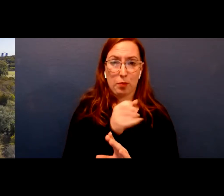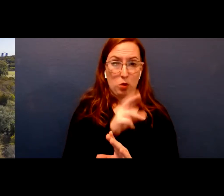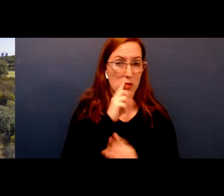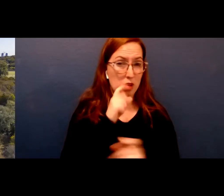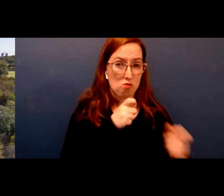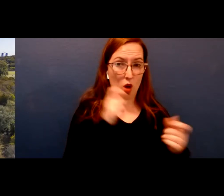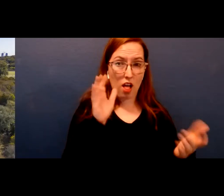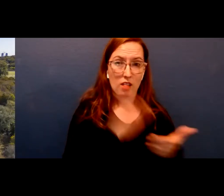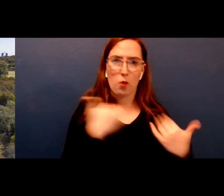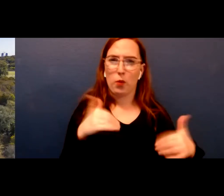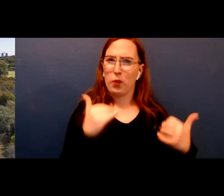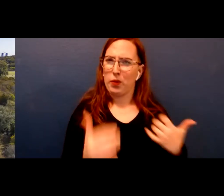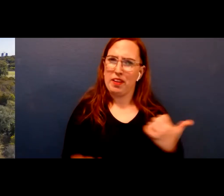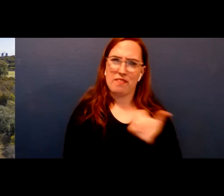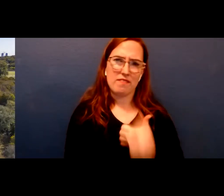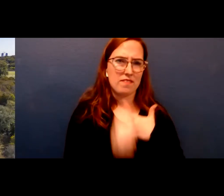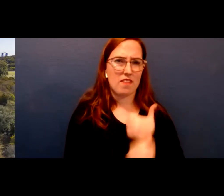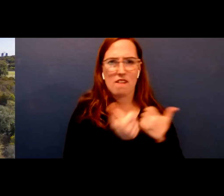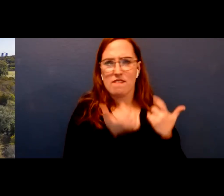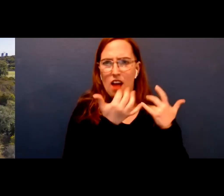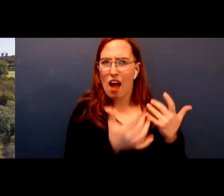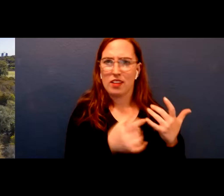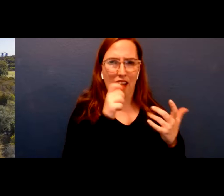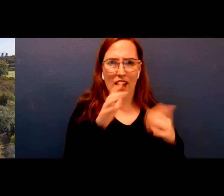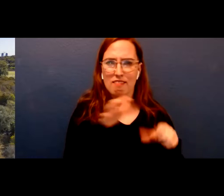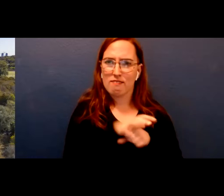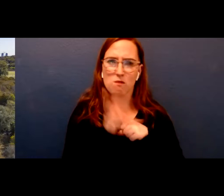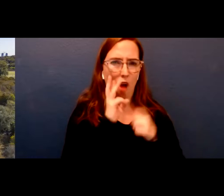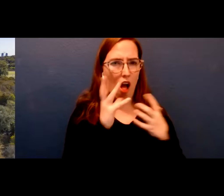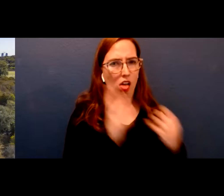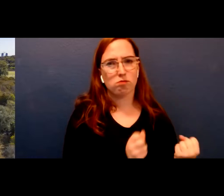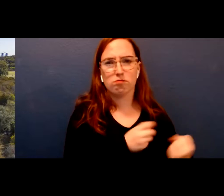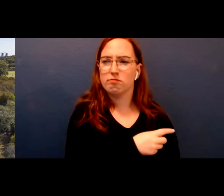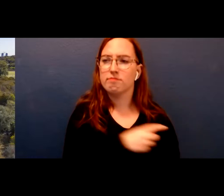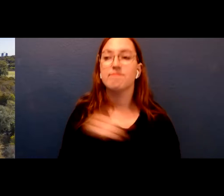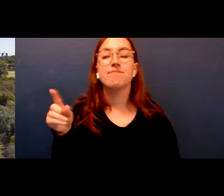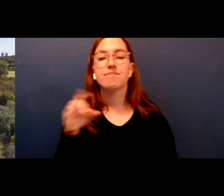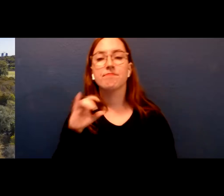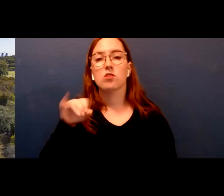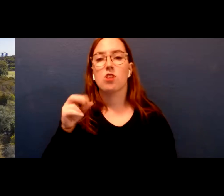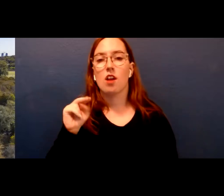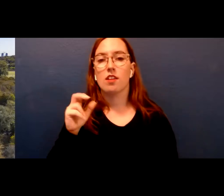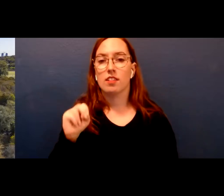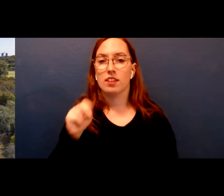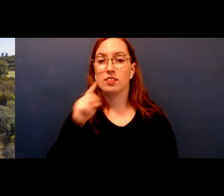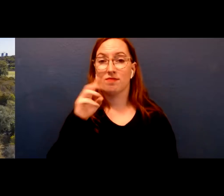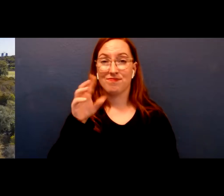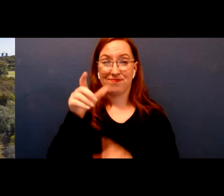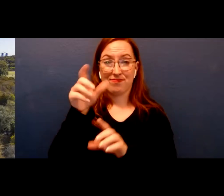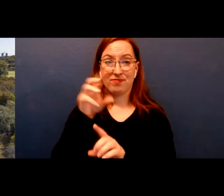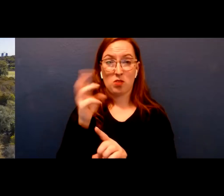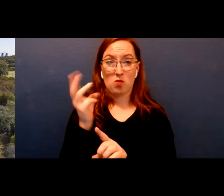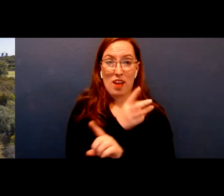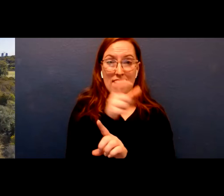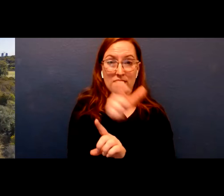Big Firehead may not be water consumers. So the areas west of Mopac are part of the Zilker